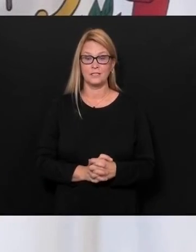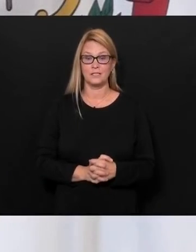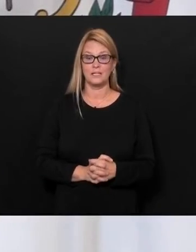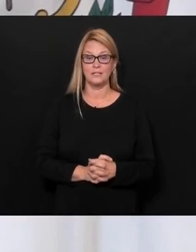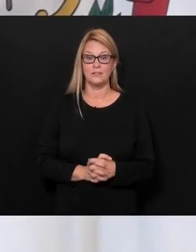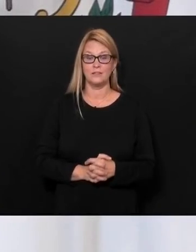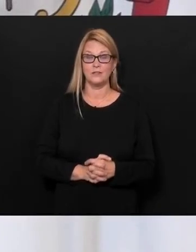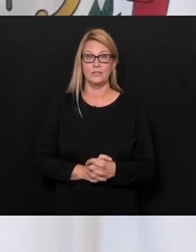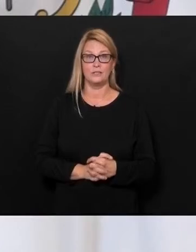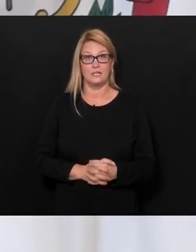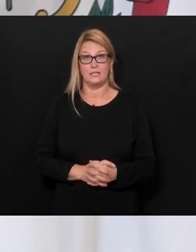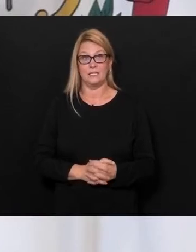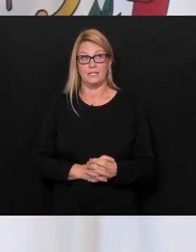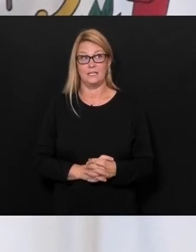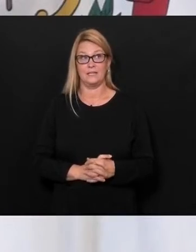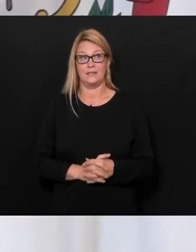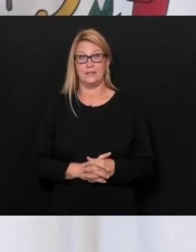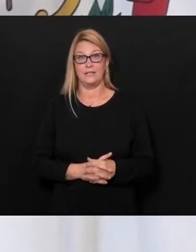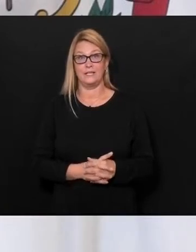out,